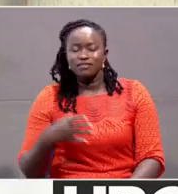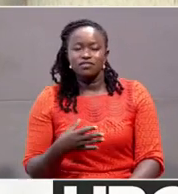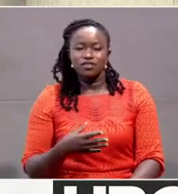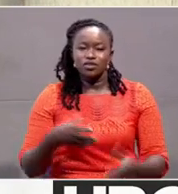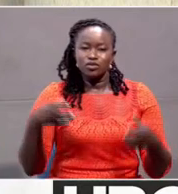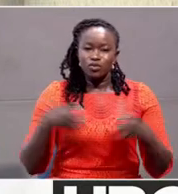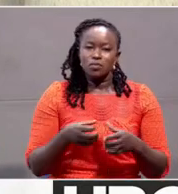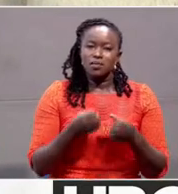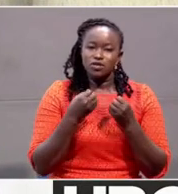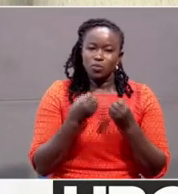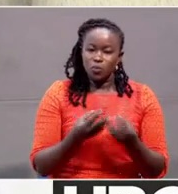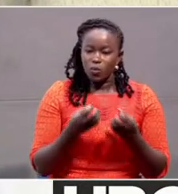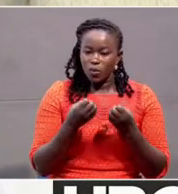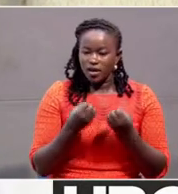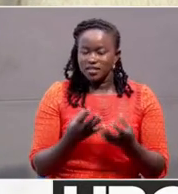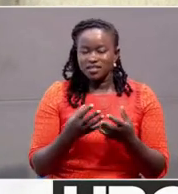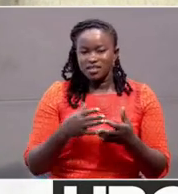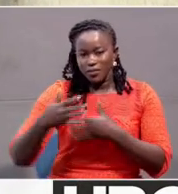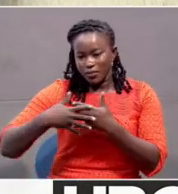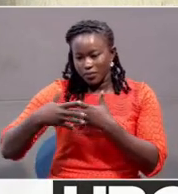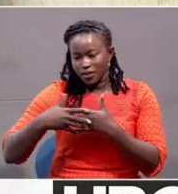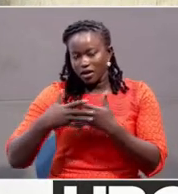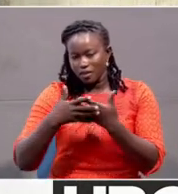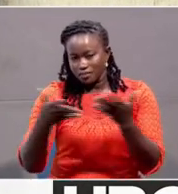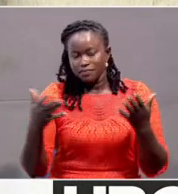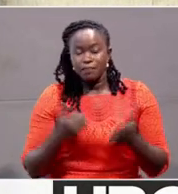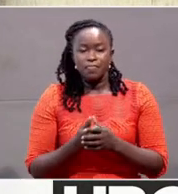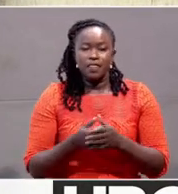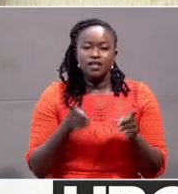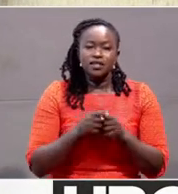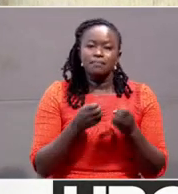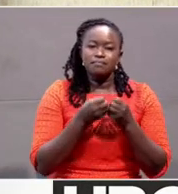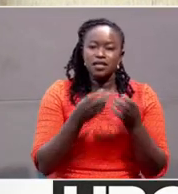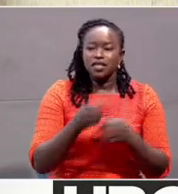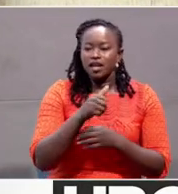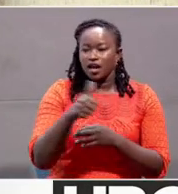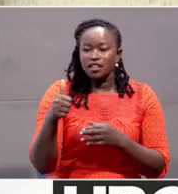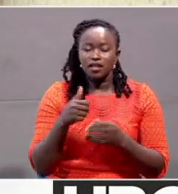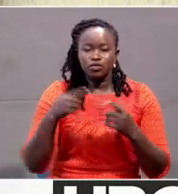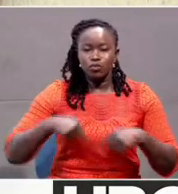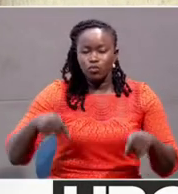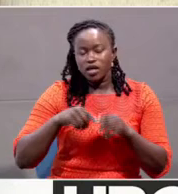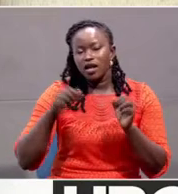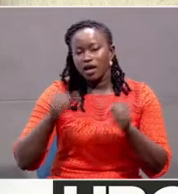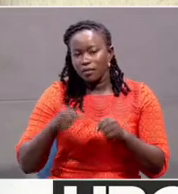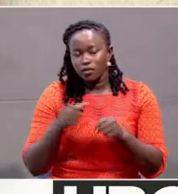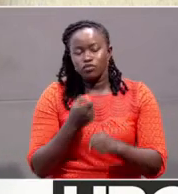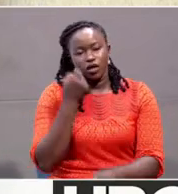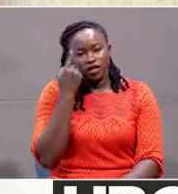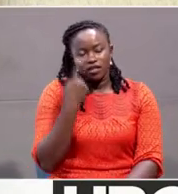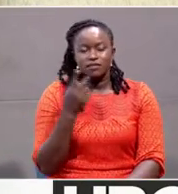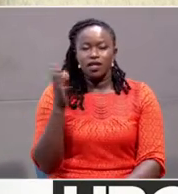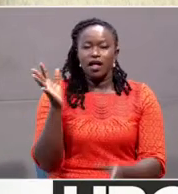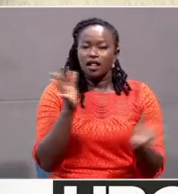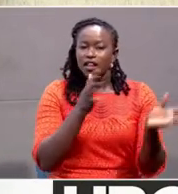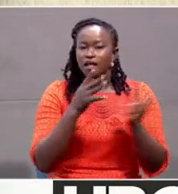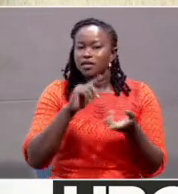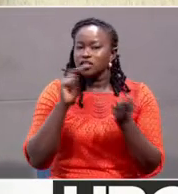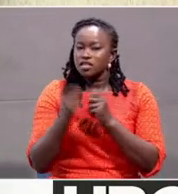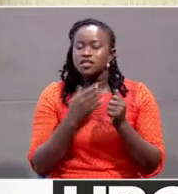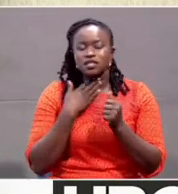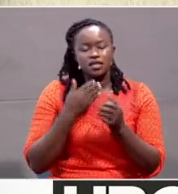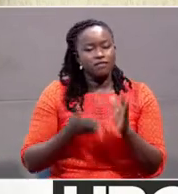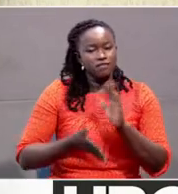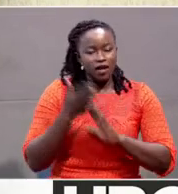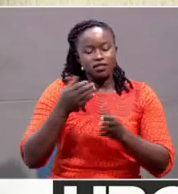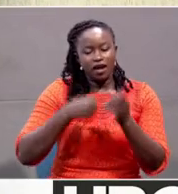waste recycling, and many others. And we've been able to understand that climate change needs urgent action, and so